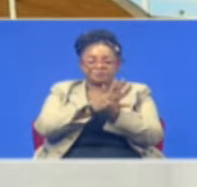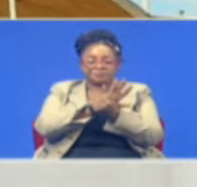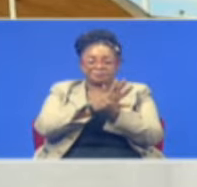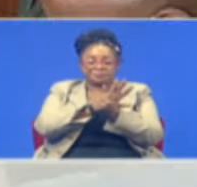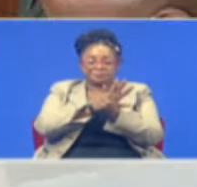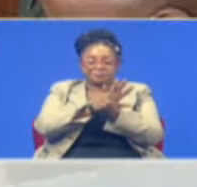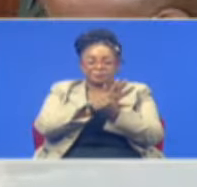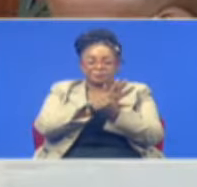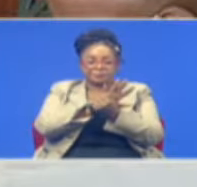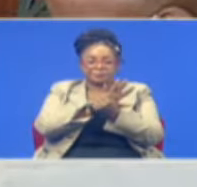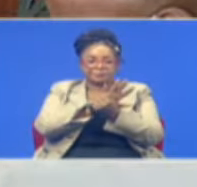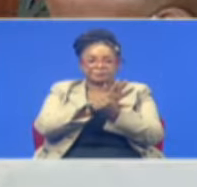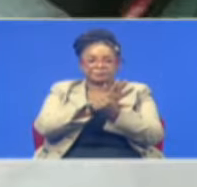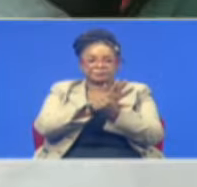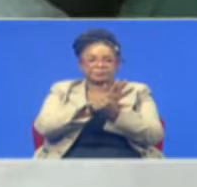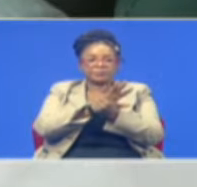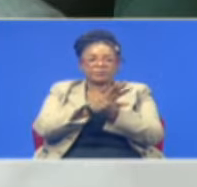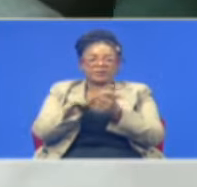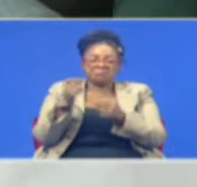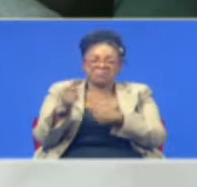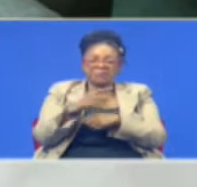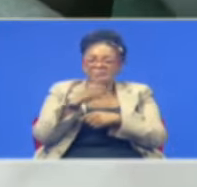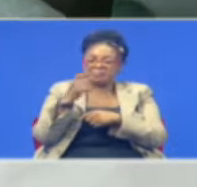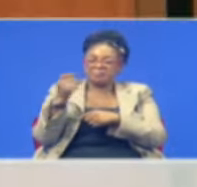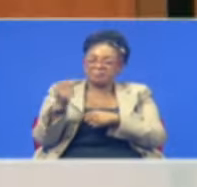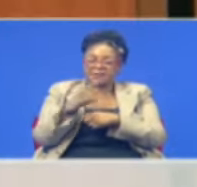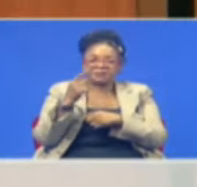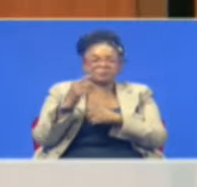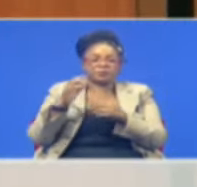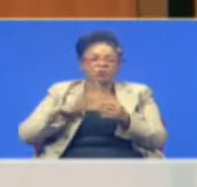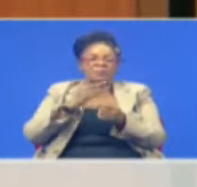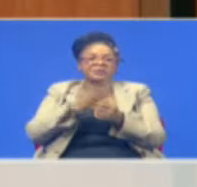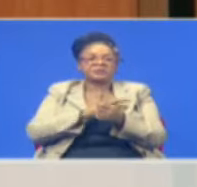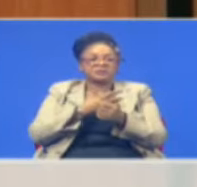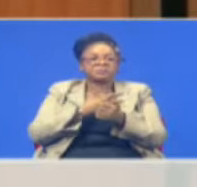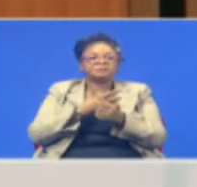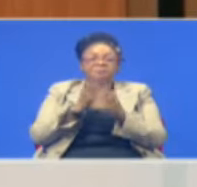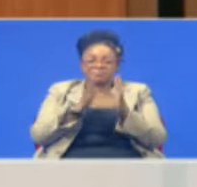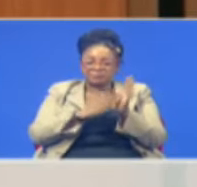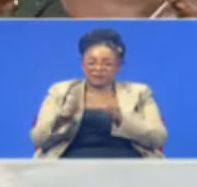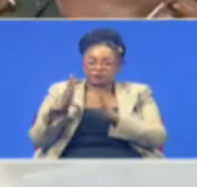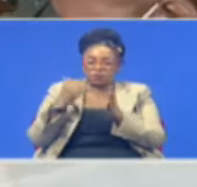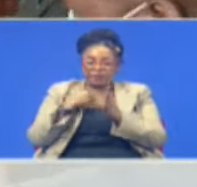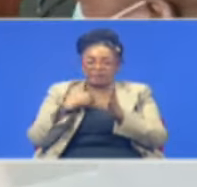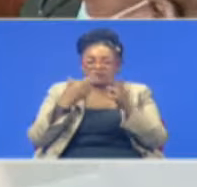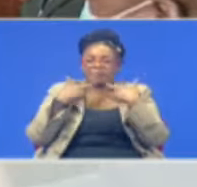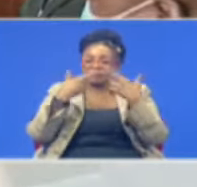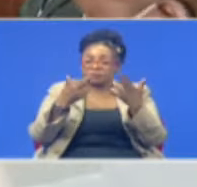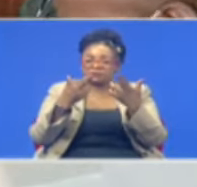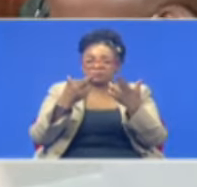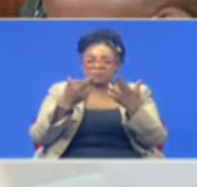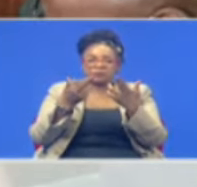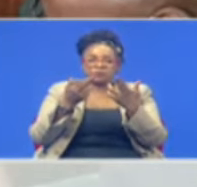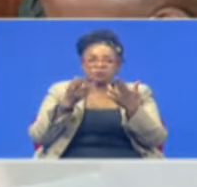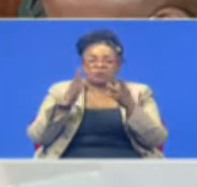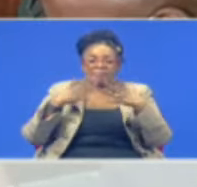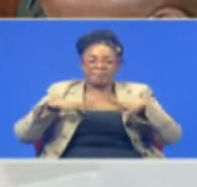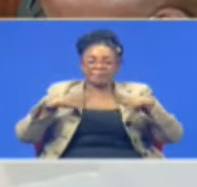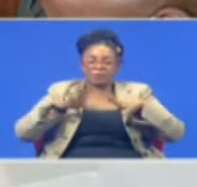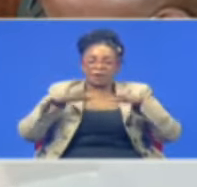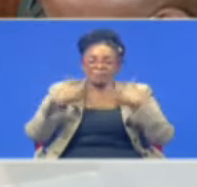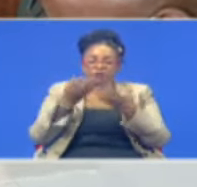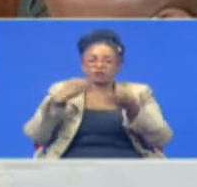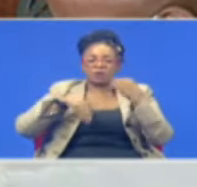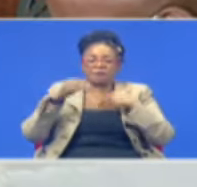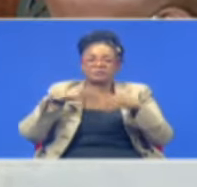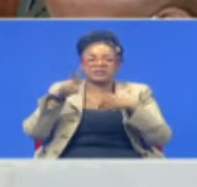After months of interviews, the committee hoped to get down to the business of reporting back to the electorate on the corrupt dealings at the